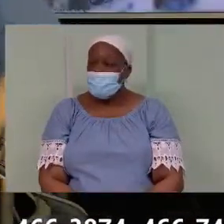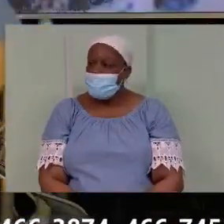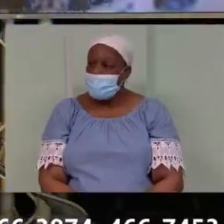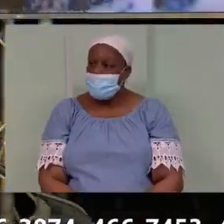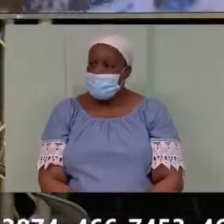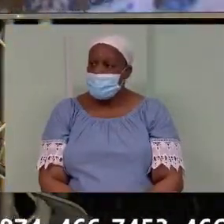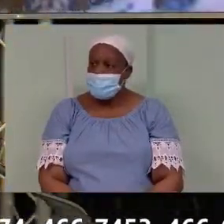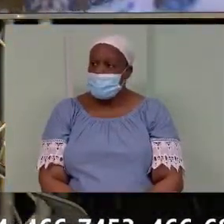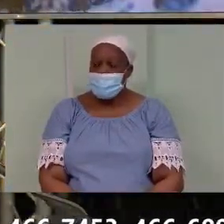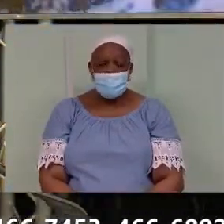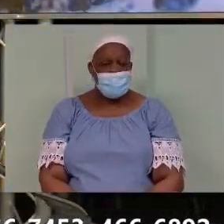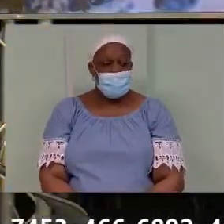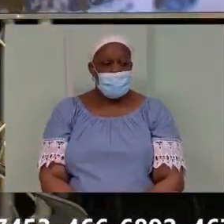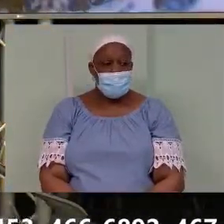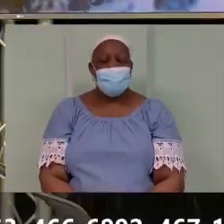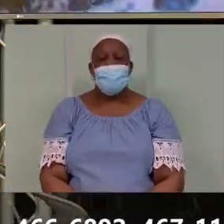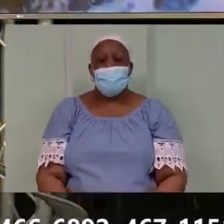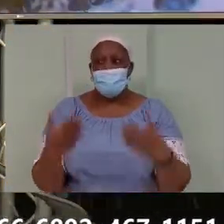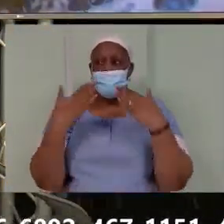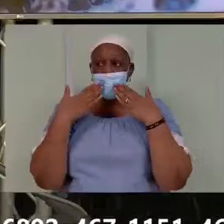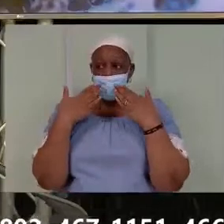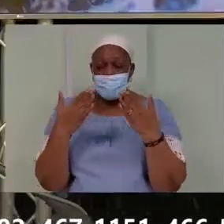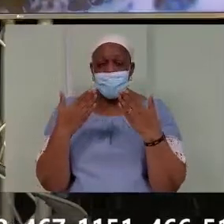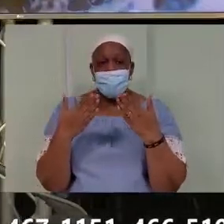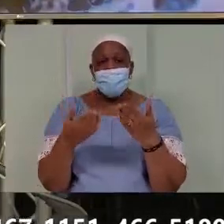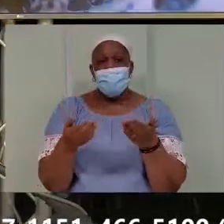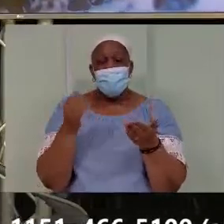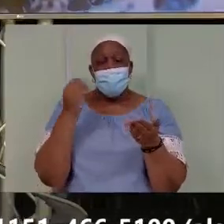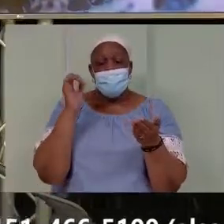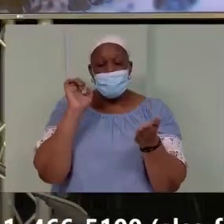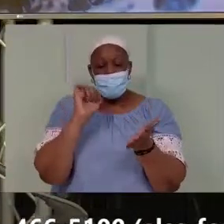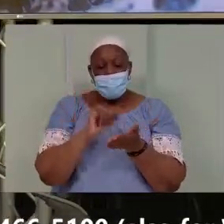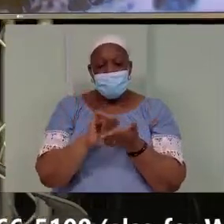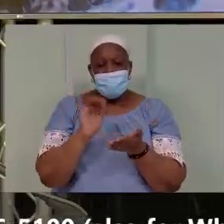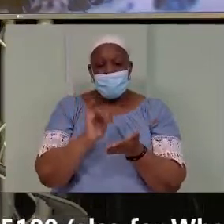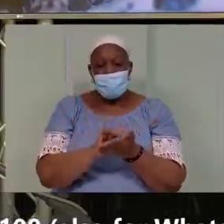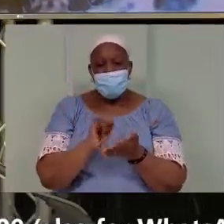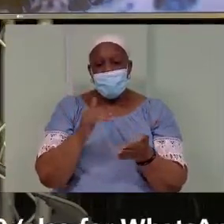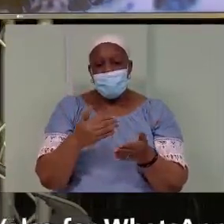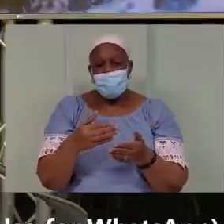Thank you, Mr. Samuel. That brings us to the end of our